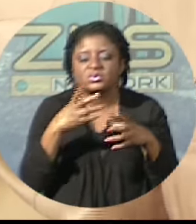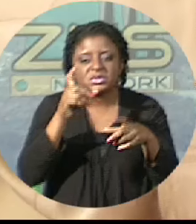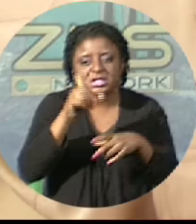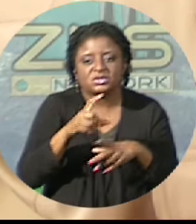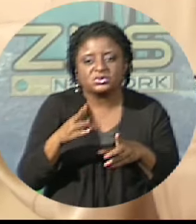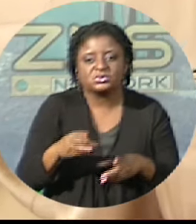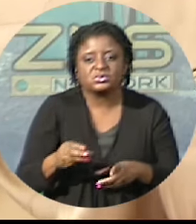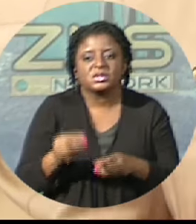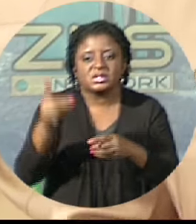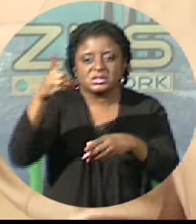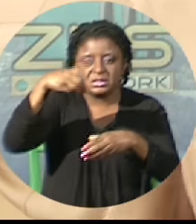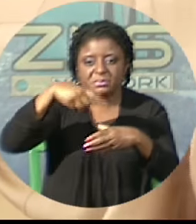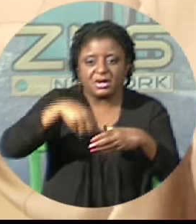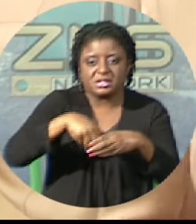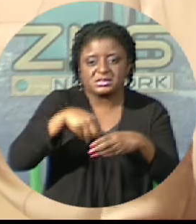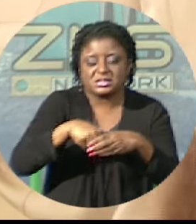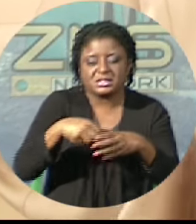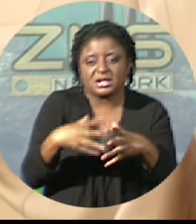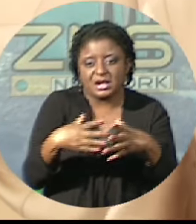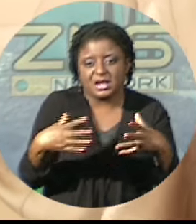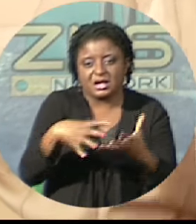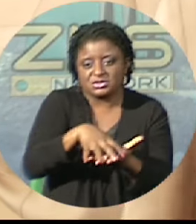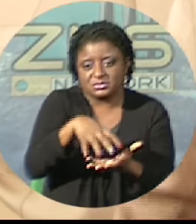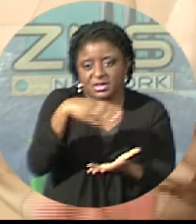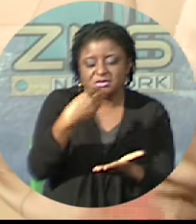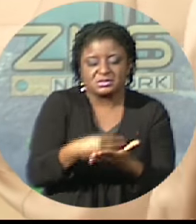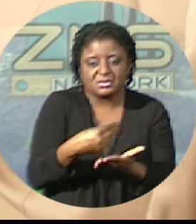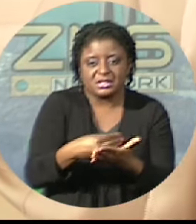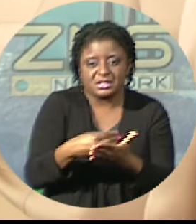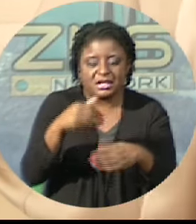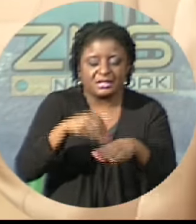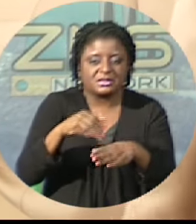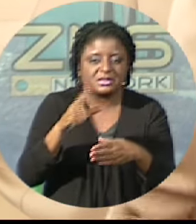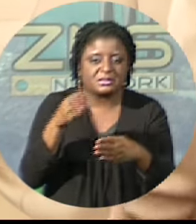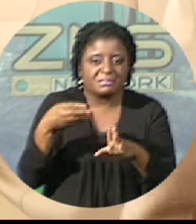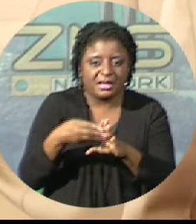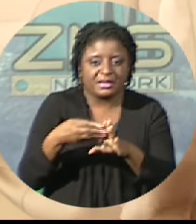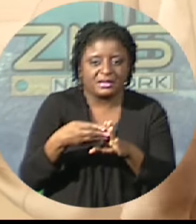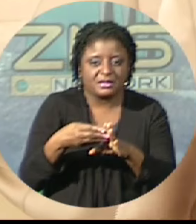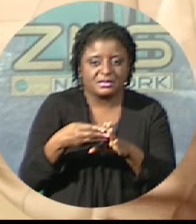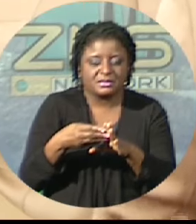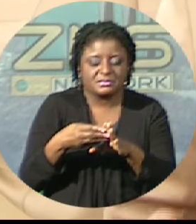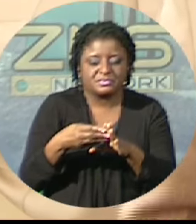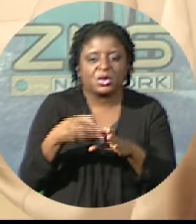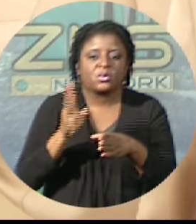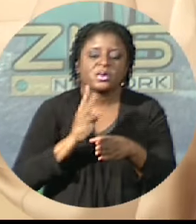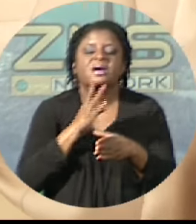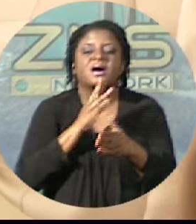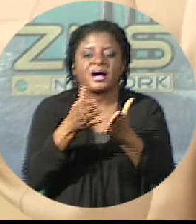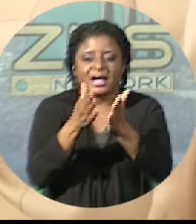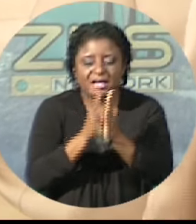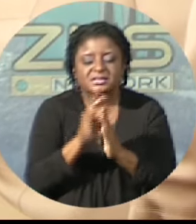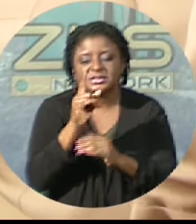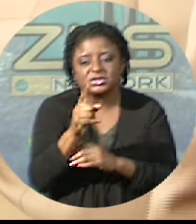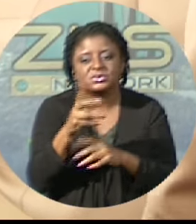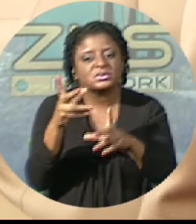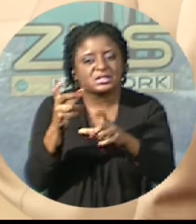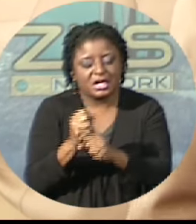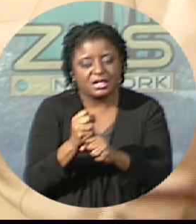around this time. Depositing it by yourself, them days are over. We are asking you, we are pleading with you, get